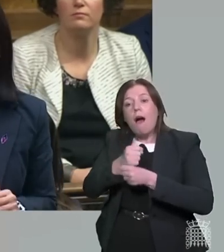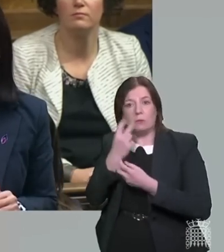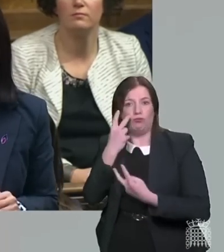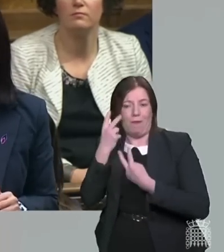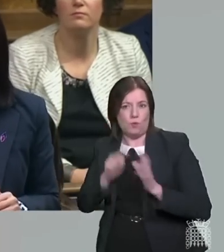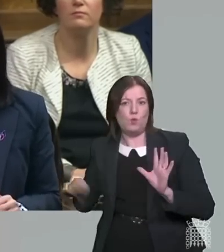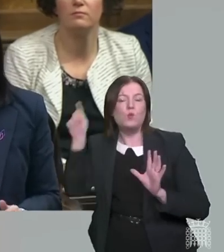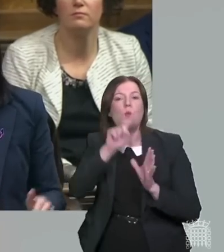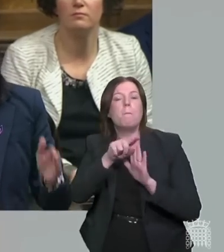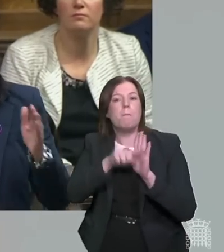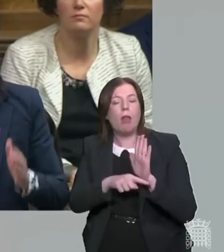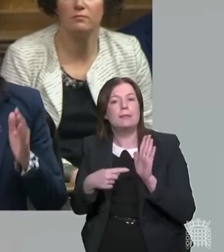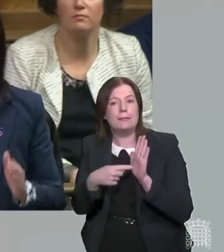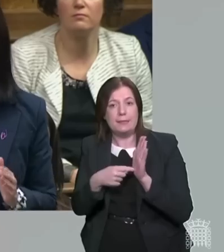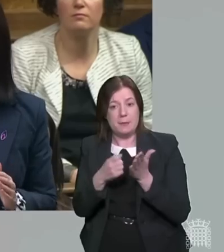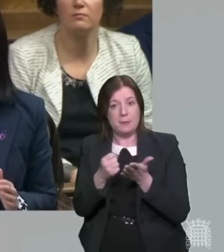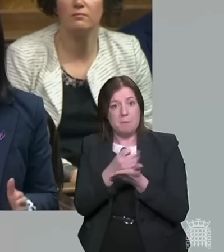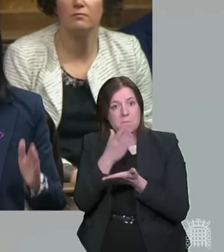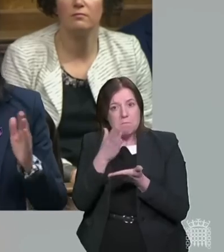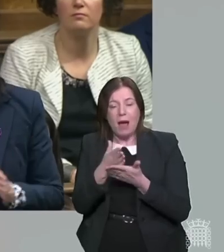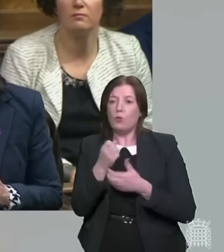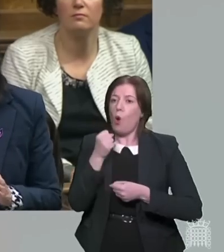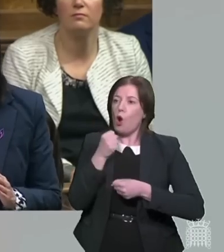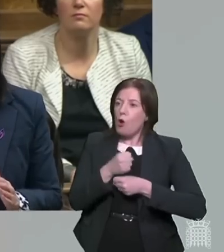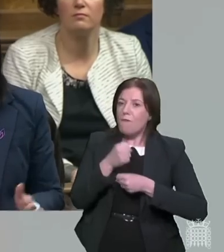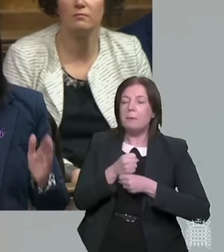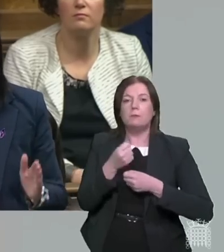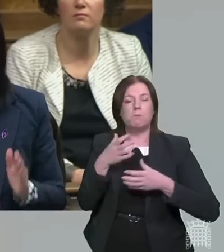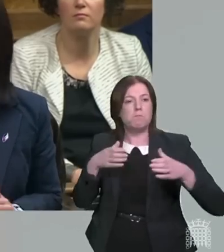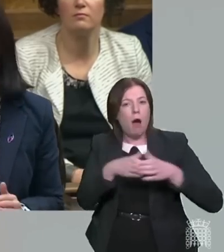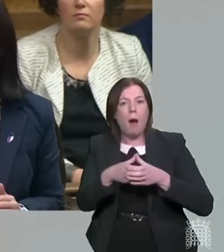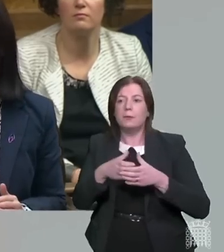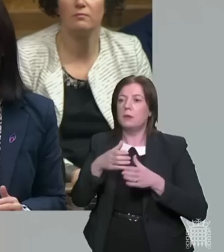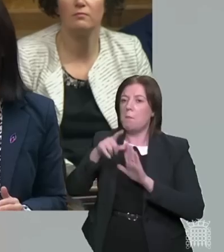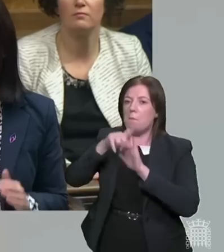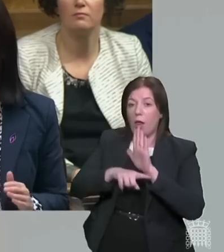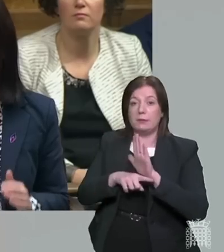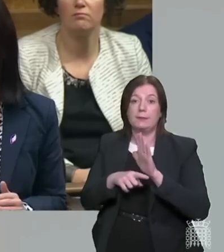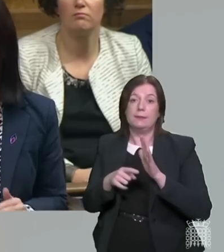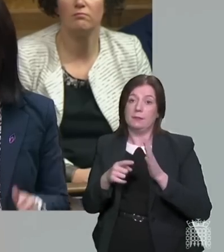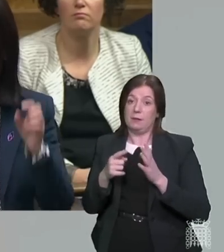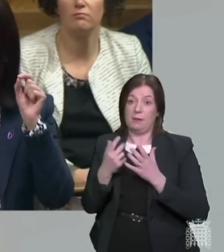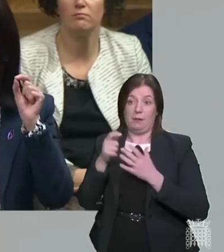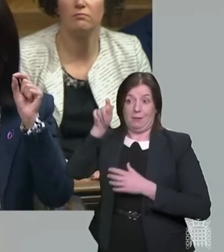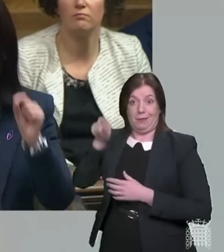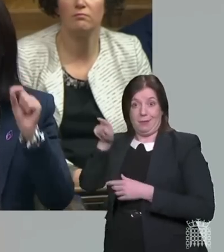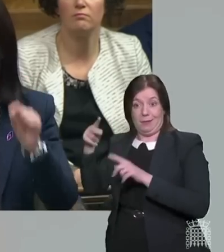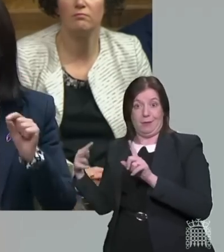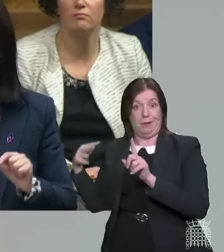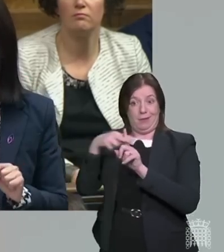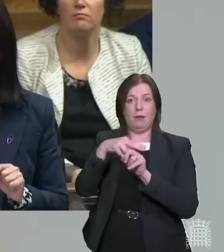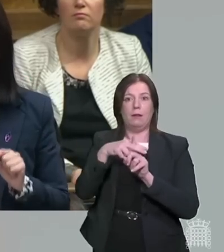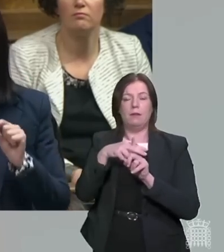and policies, the way that government departments and policies can be exploited by abusers to ensure that